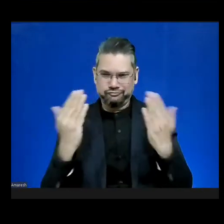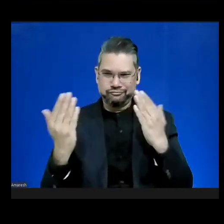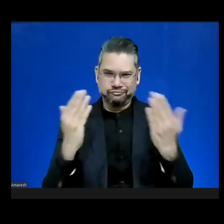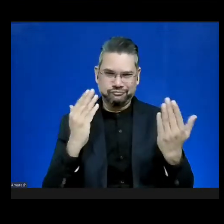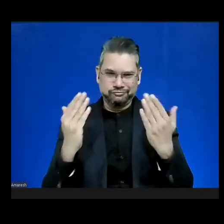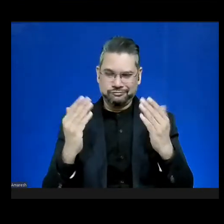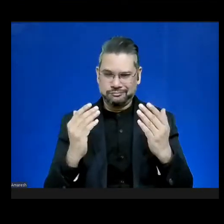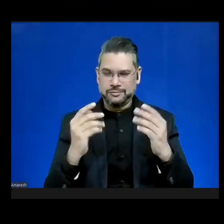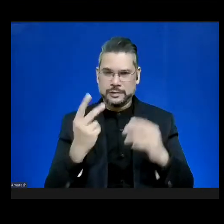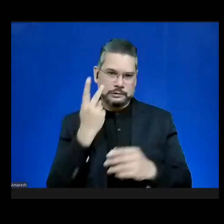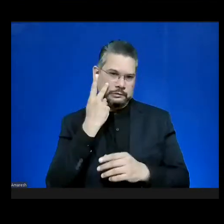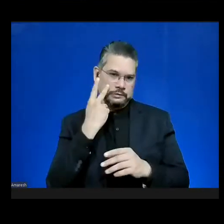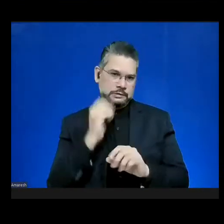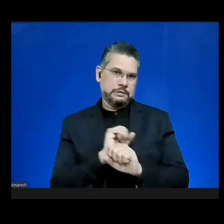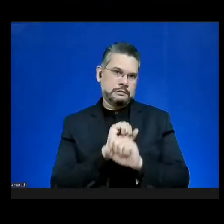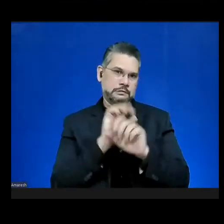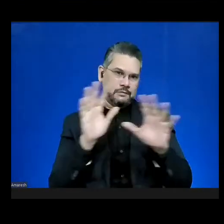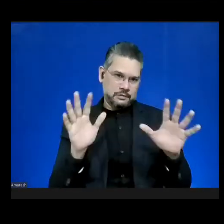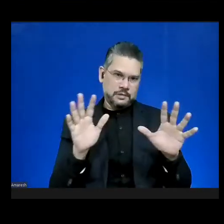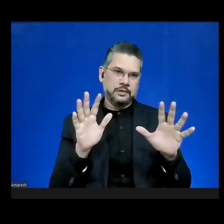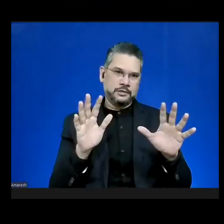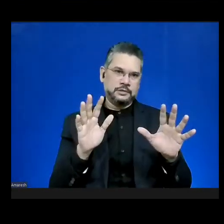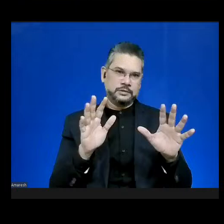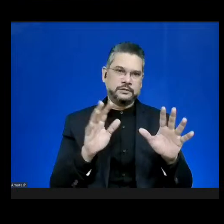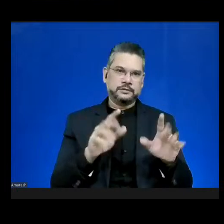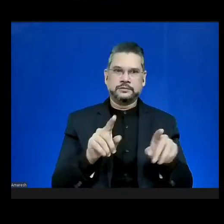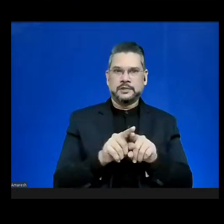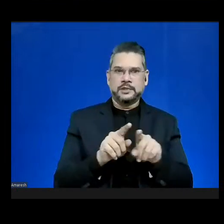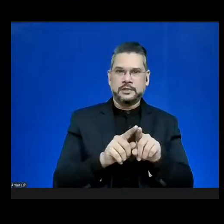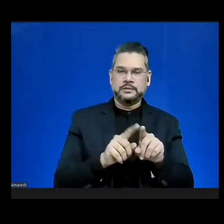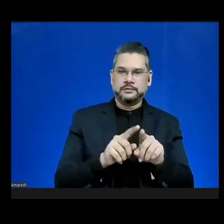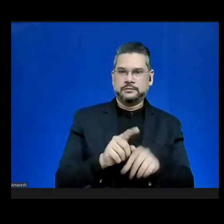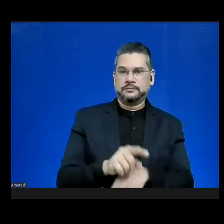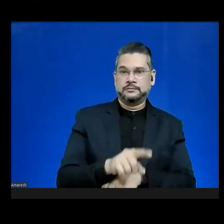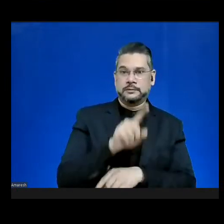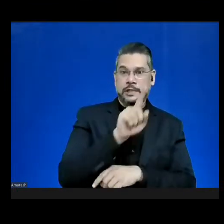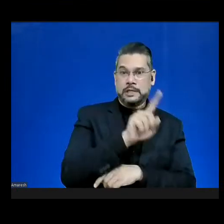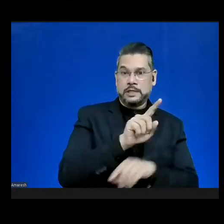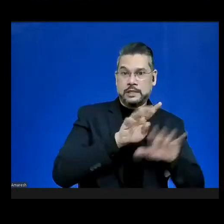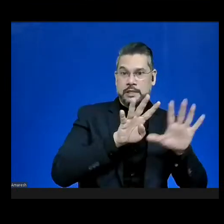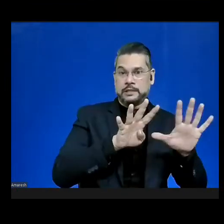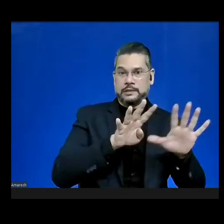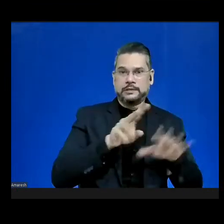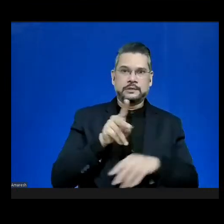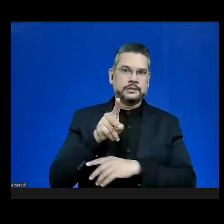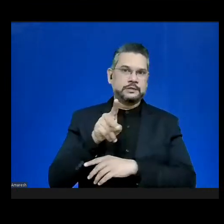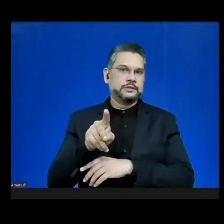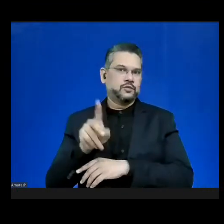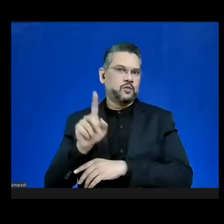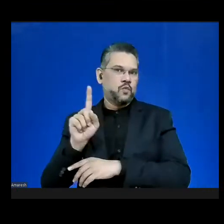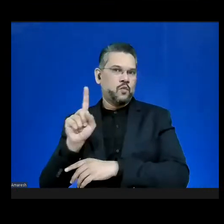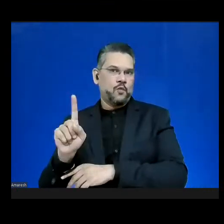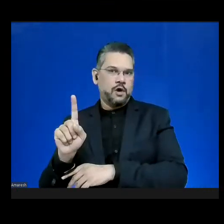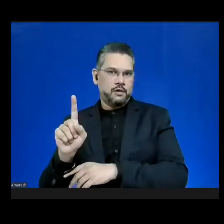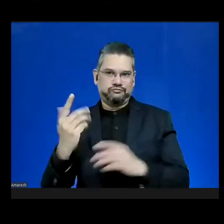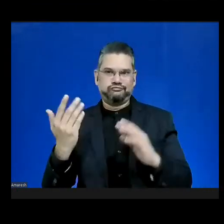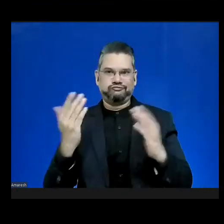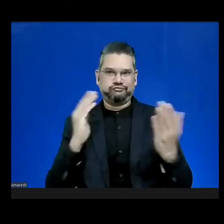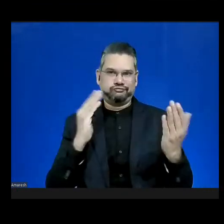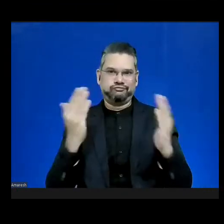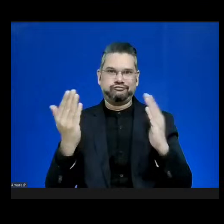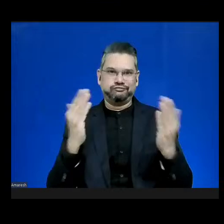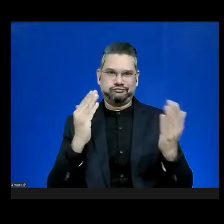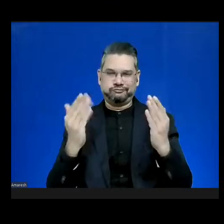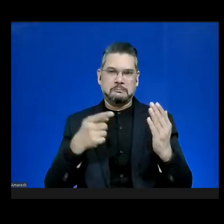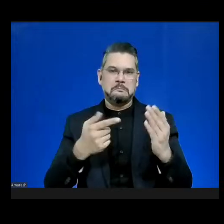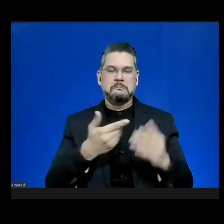contrast ratio of 19:1. So it is one of the best contrast ratios,